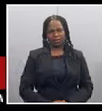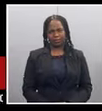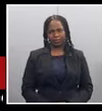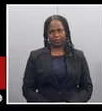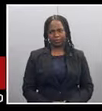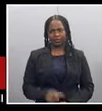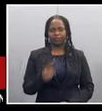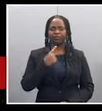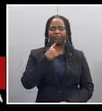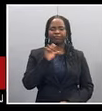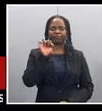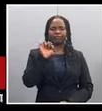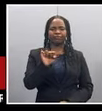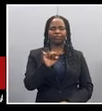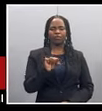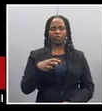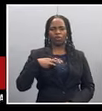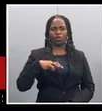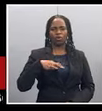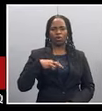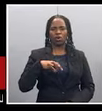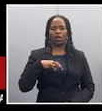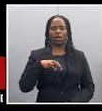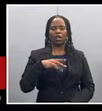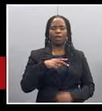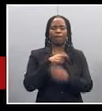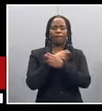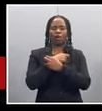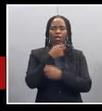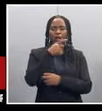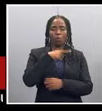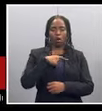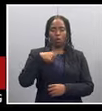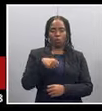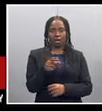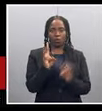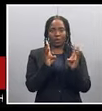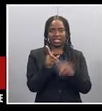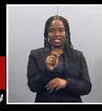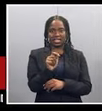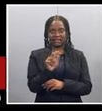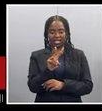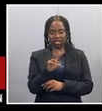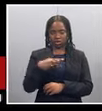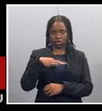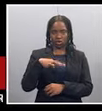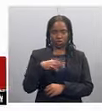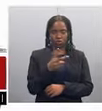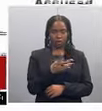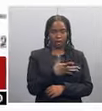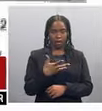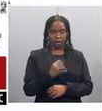Saunders says he poisoned the little girl because she'd woken him to watch television. He also says the girl's mother had irritated